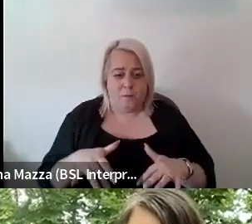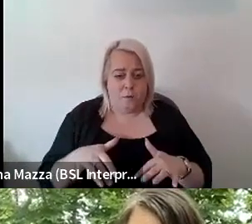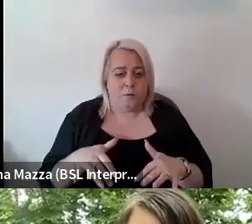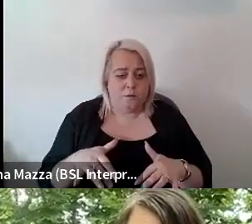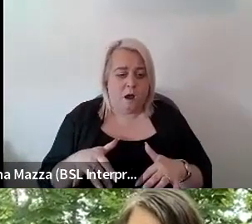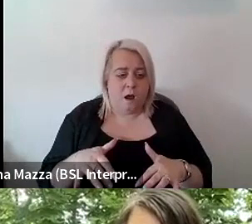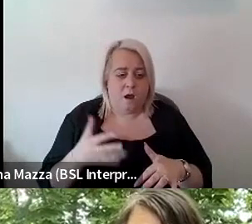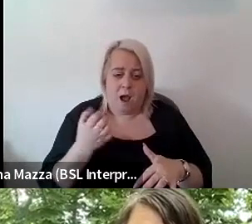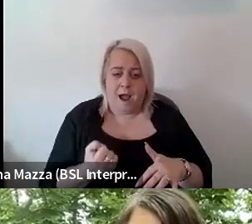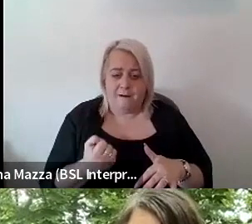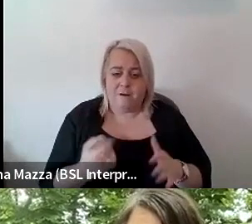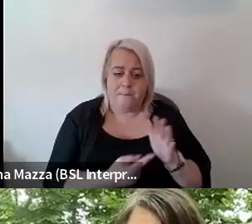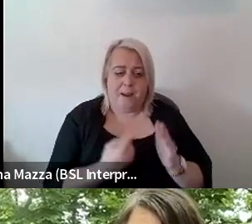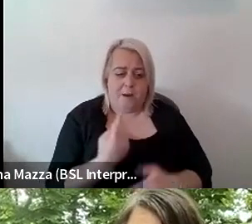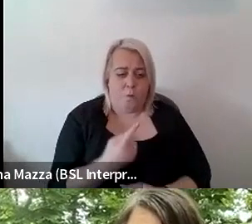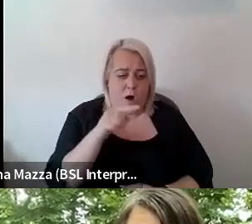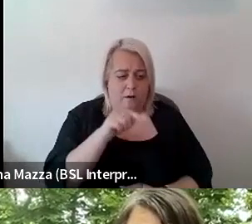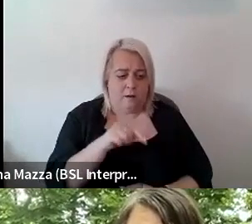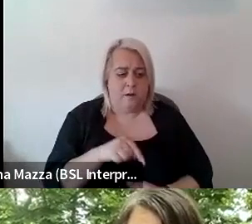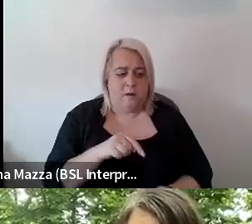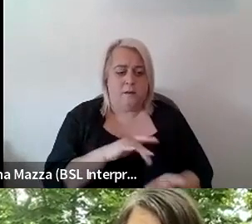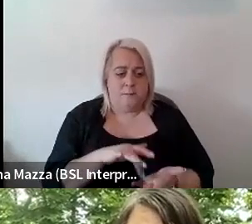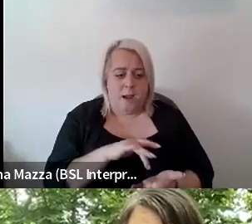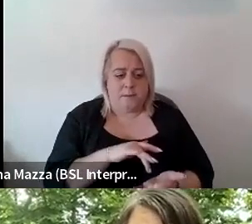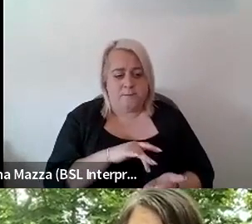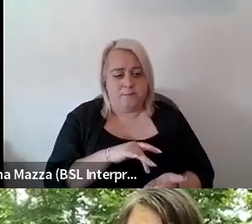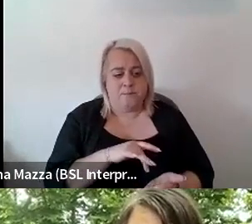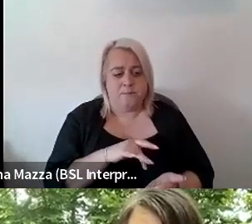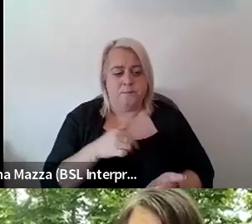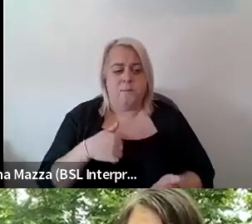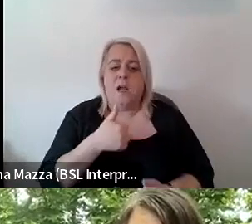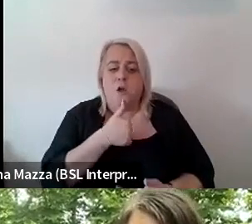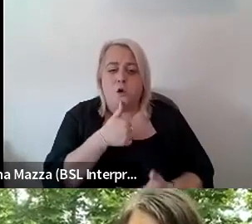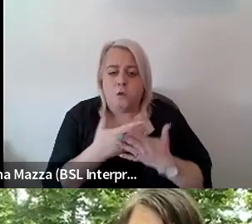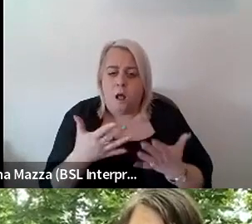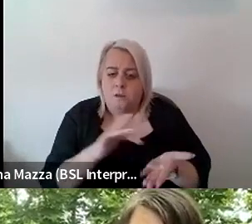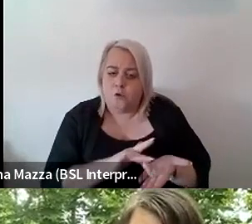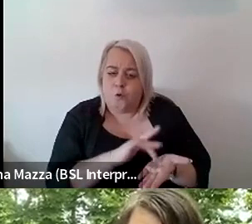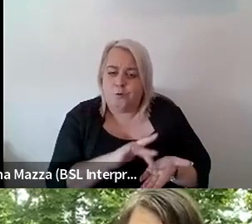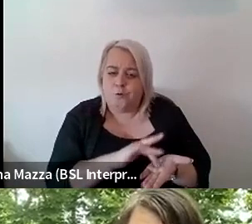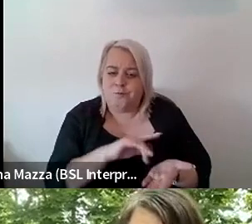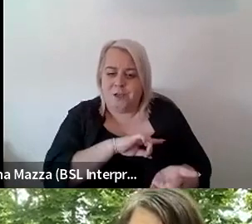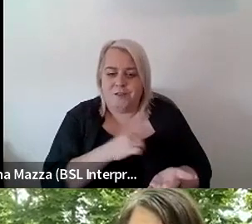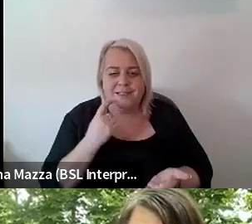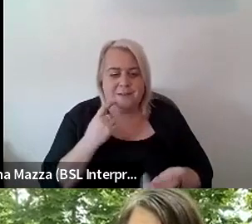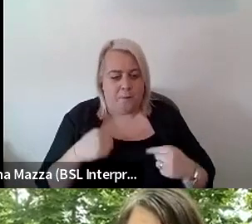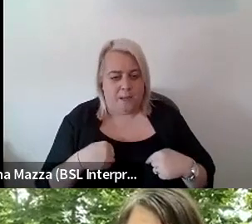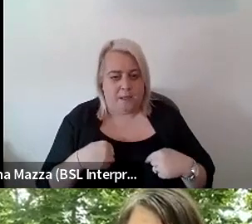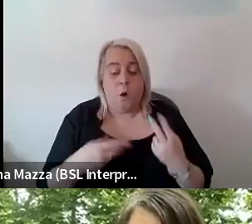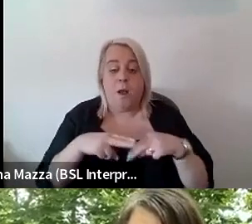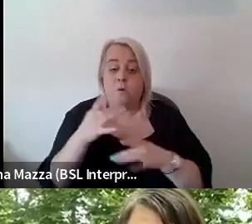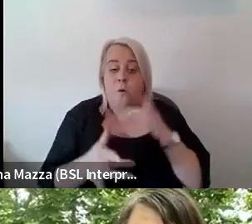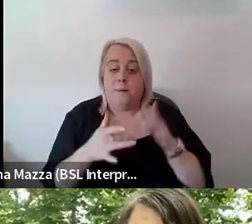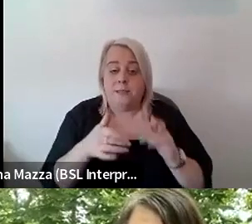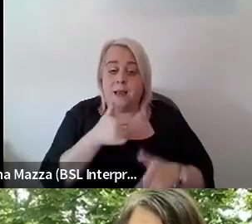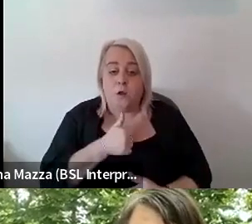main computer. So I have very limited vision, but so I use touch. And so if I go on a website and I expect